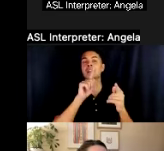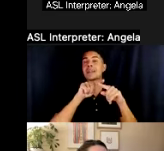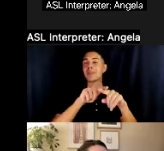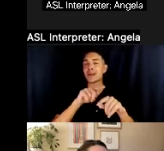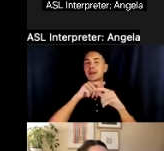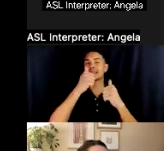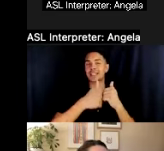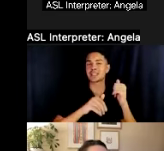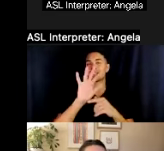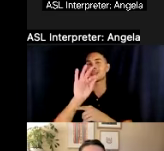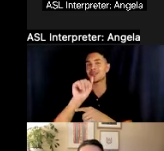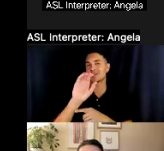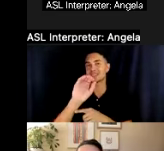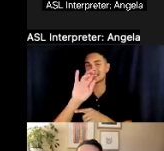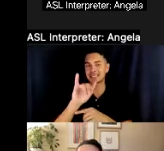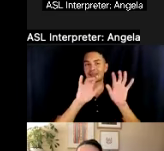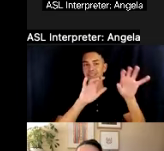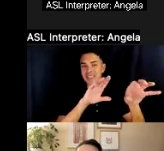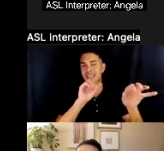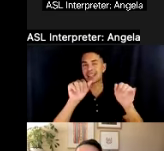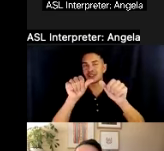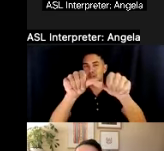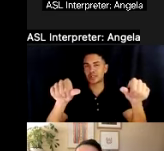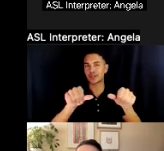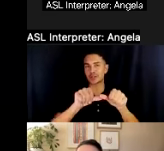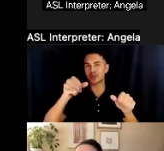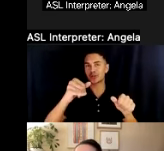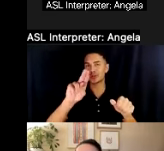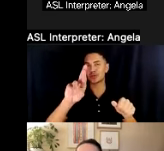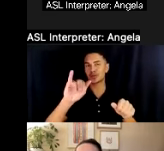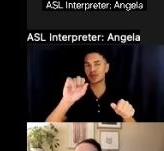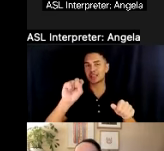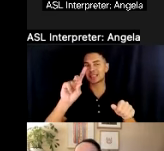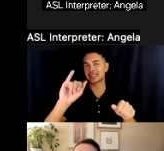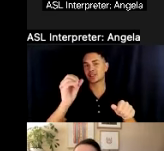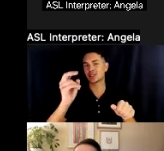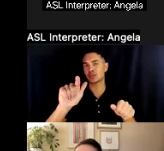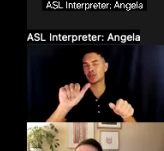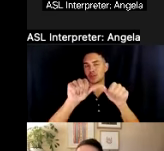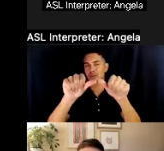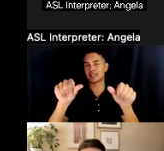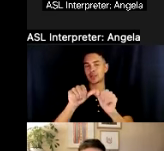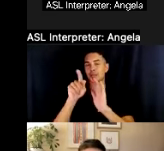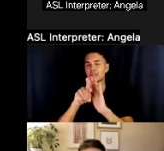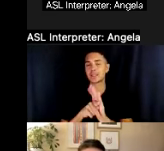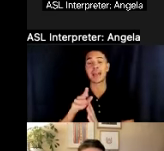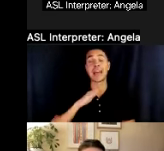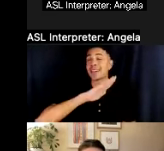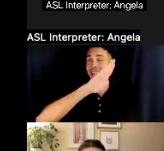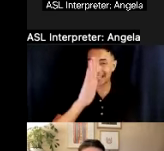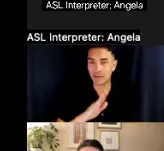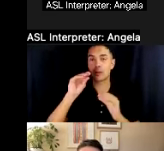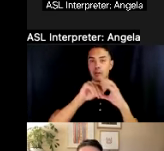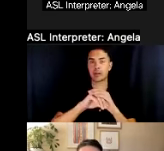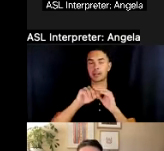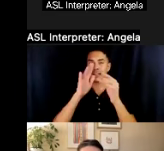have never accompanied a survivor to an exam where one has not been administered. It's just pretty